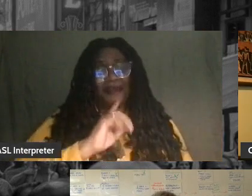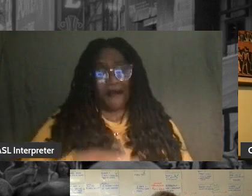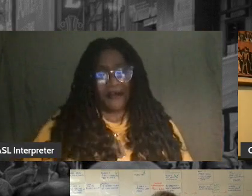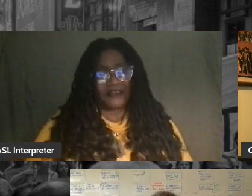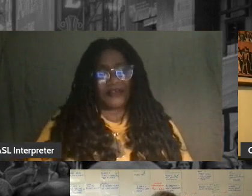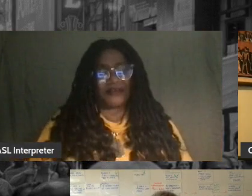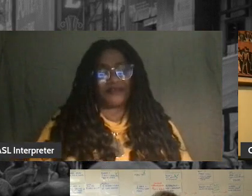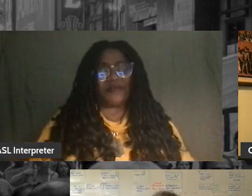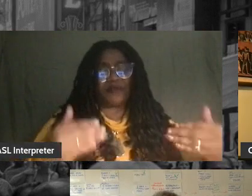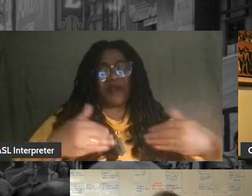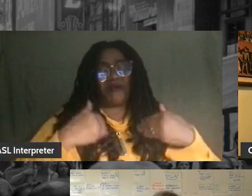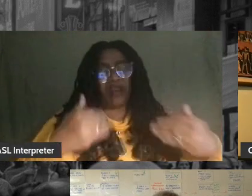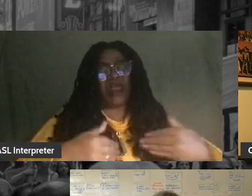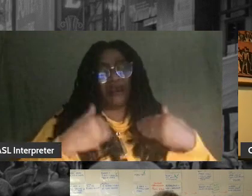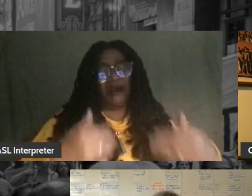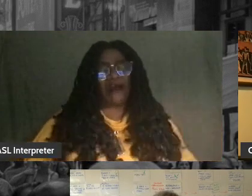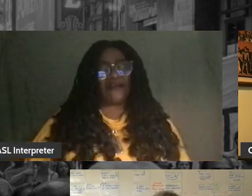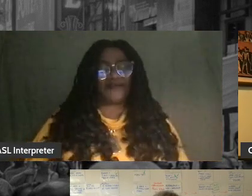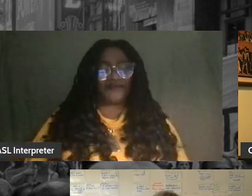on,